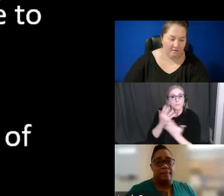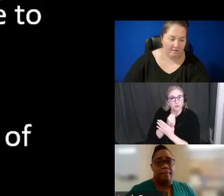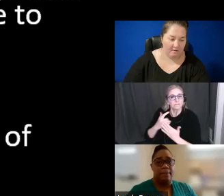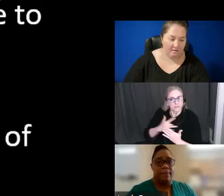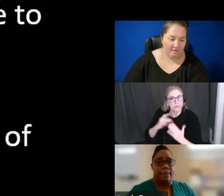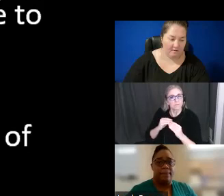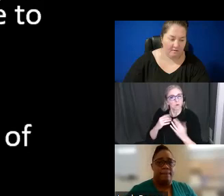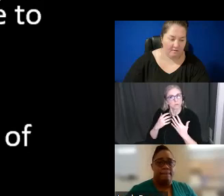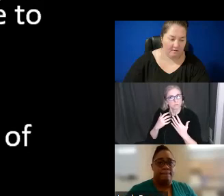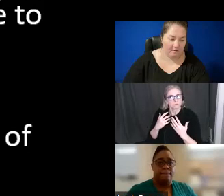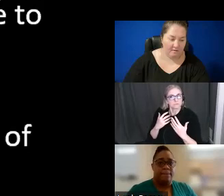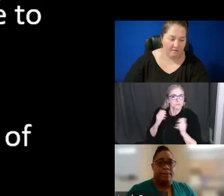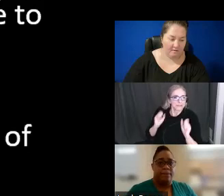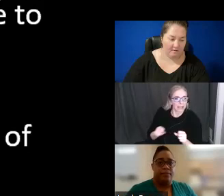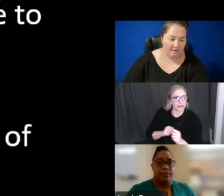healing.